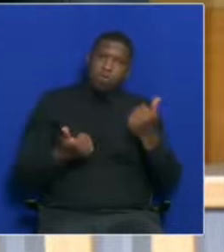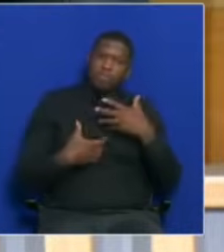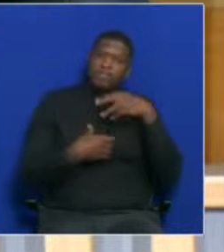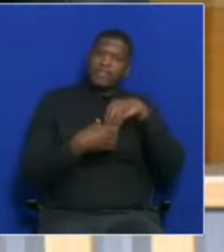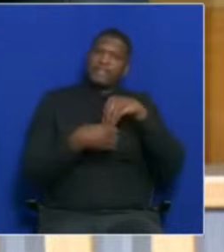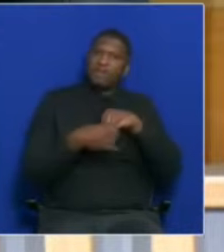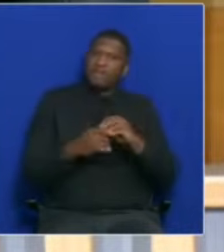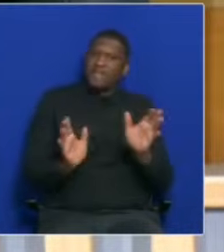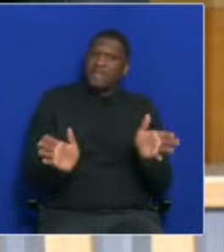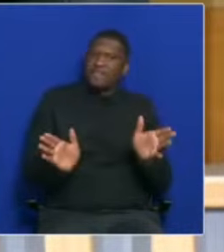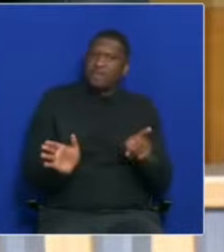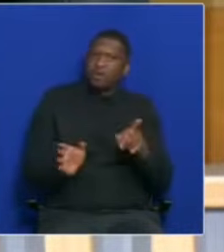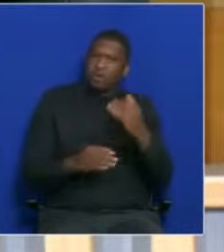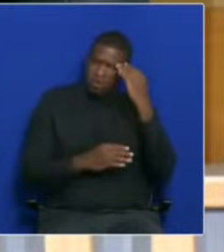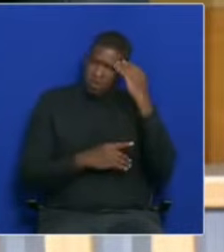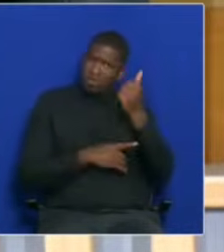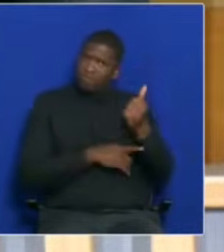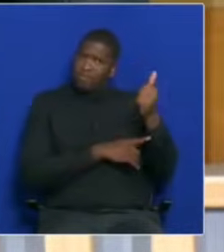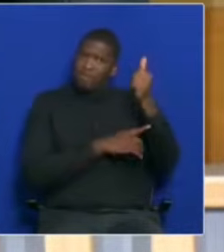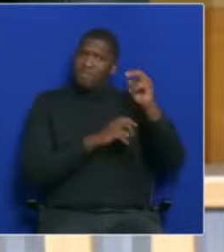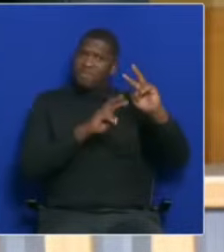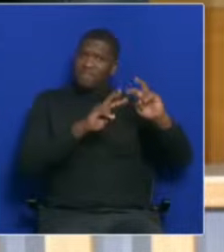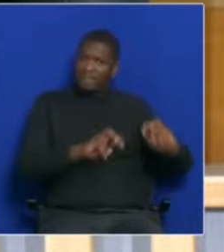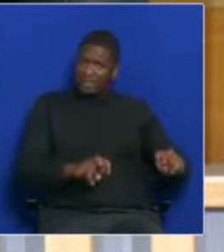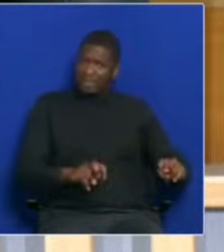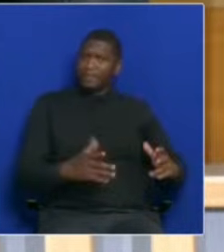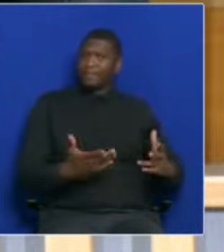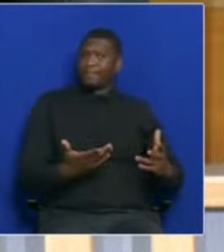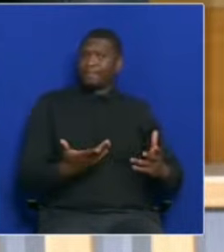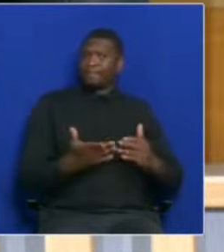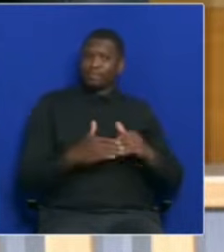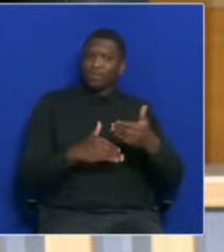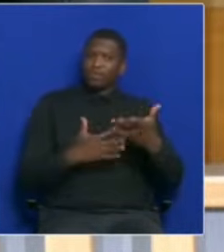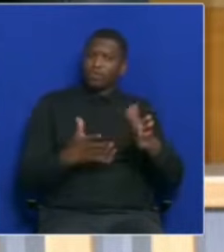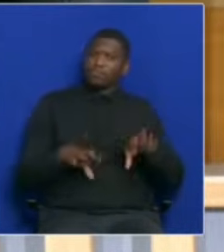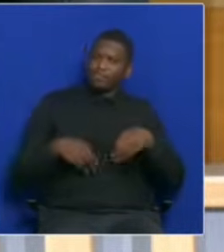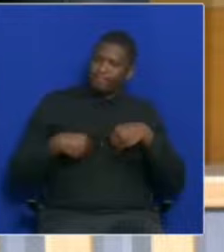of investigations. And then you are compliant, you